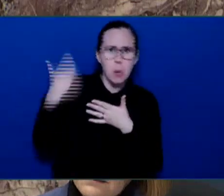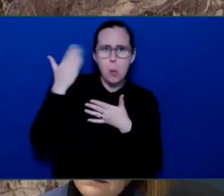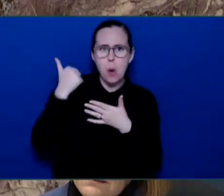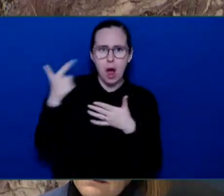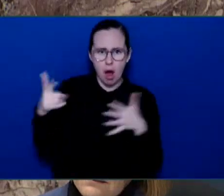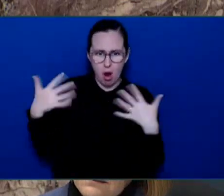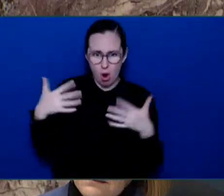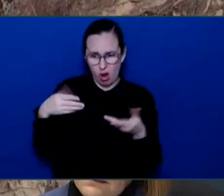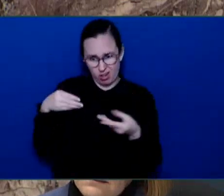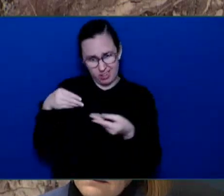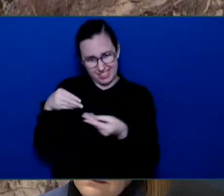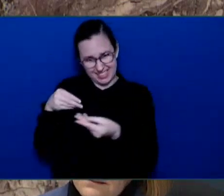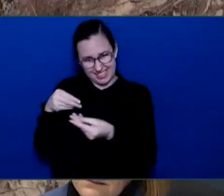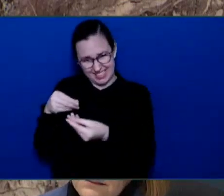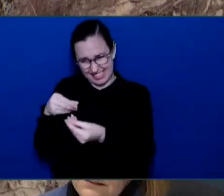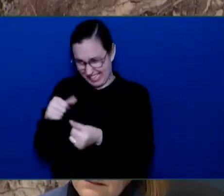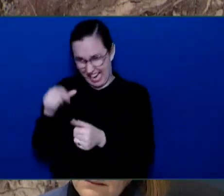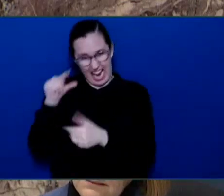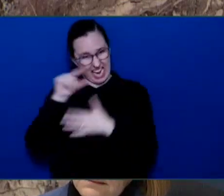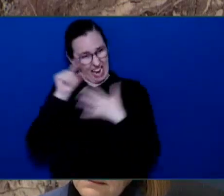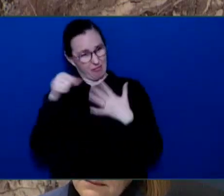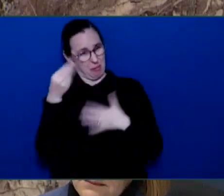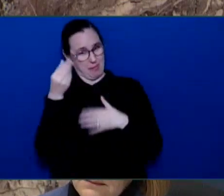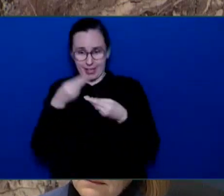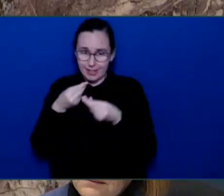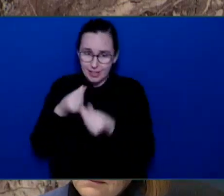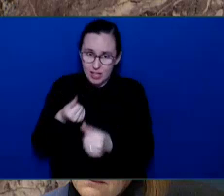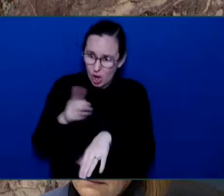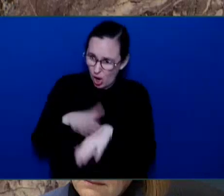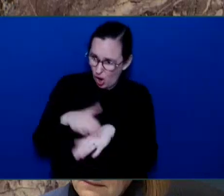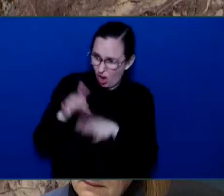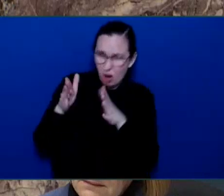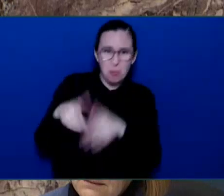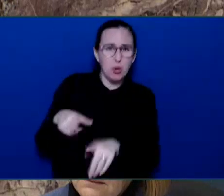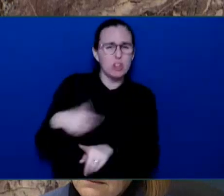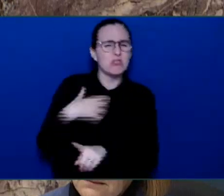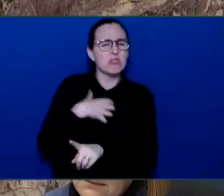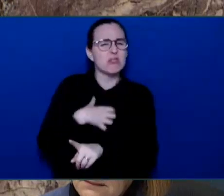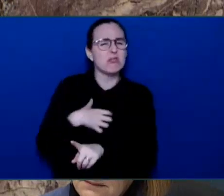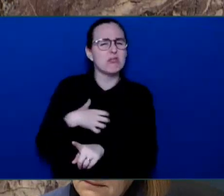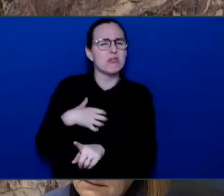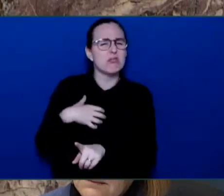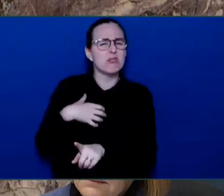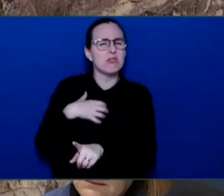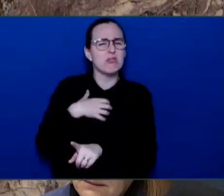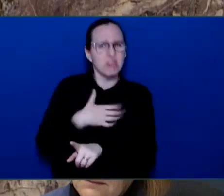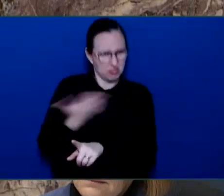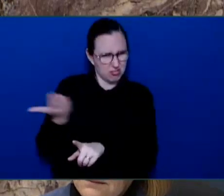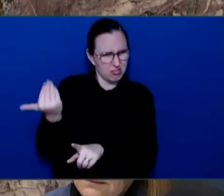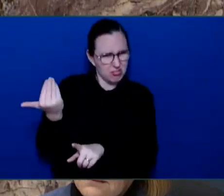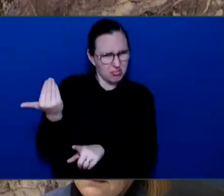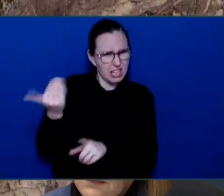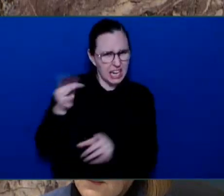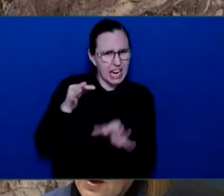the Premier account for this egregious and indefensible use of taxpayer